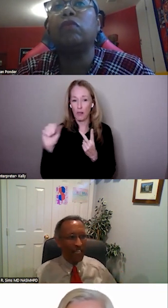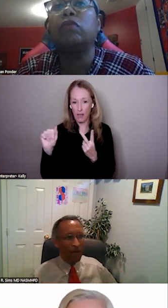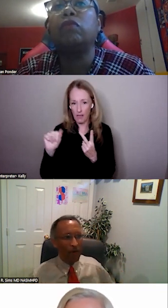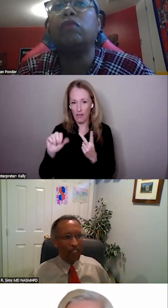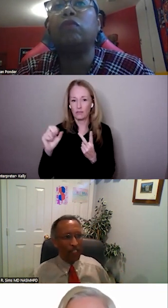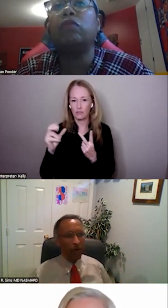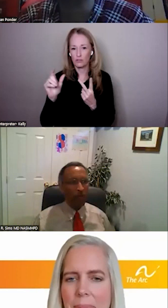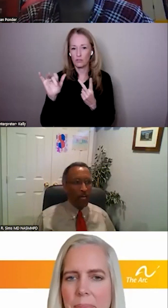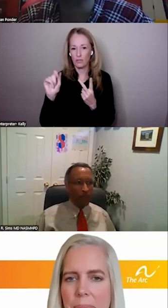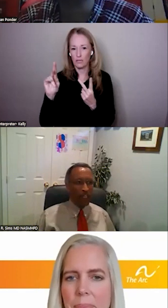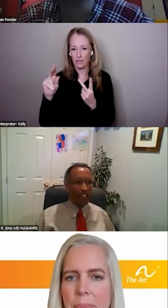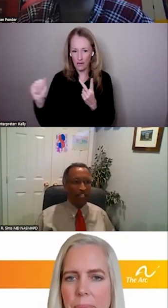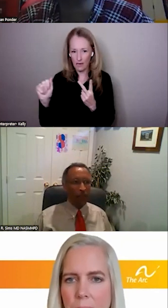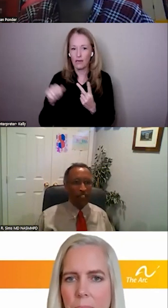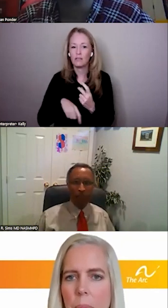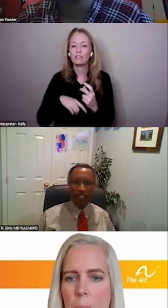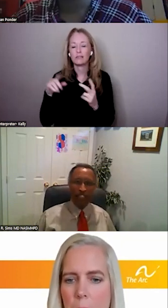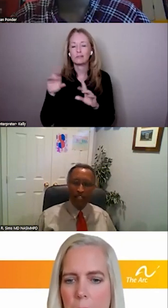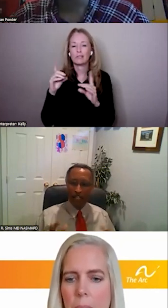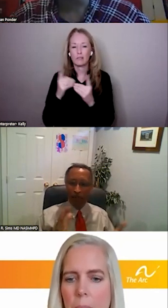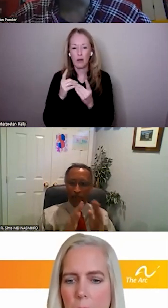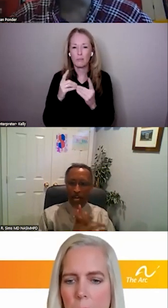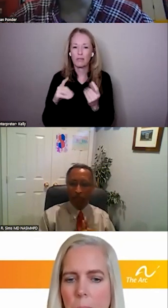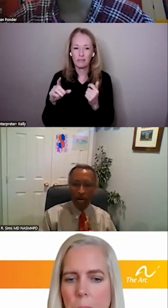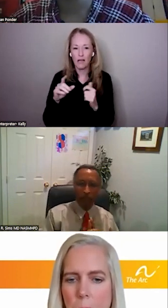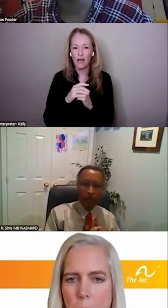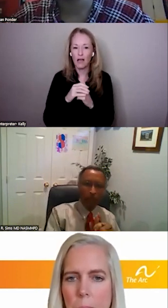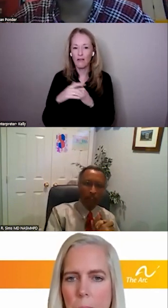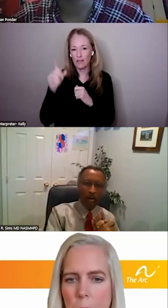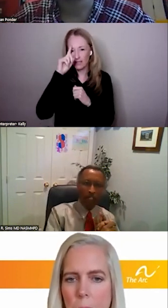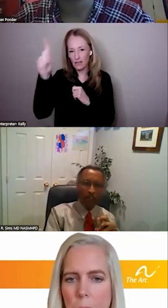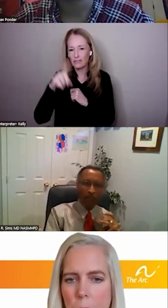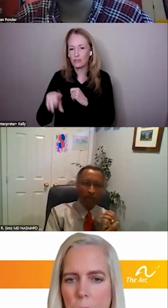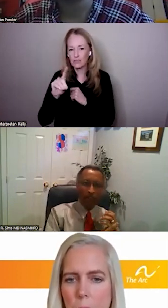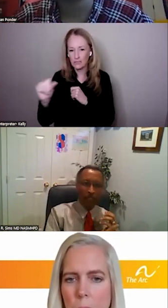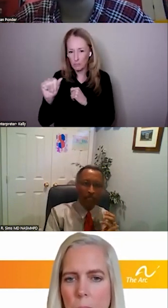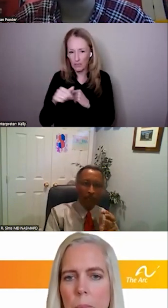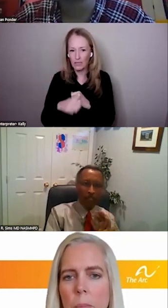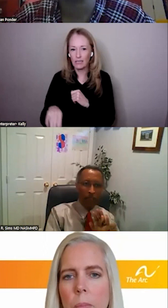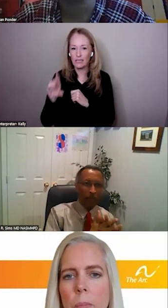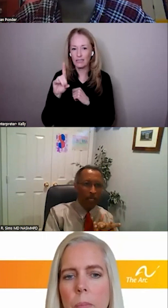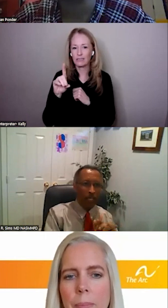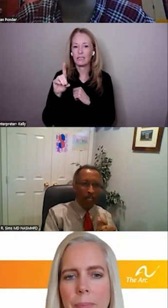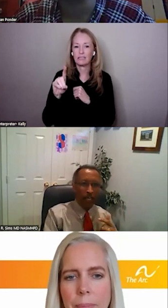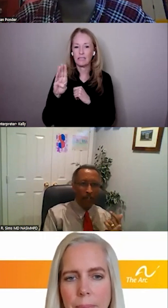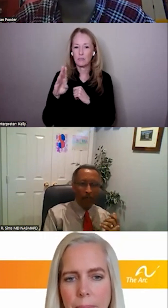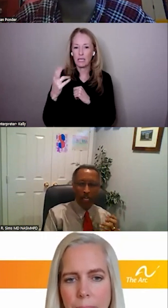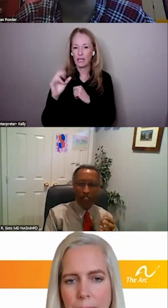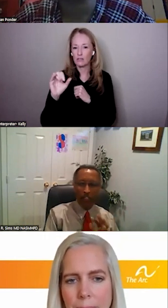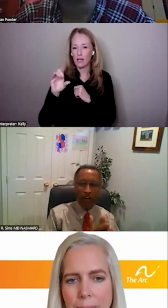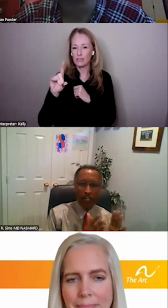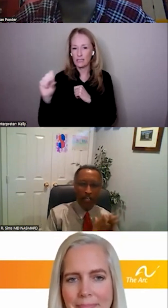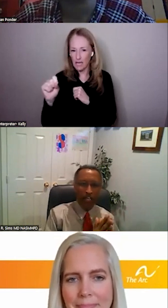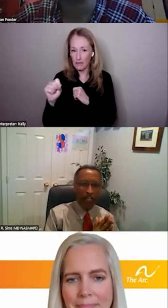the CMO with the Department of Behavioral Health and Intellectual Disabilities. Gentlemen, we have a few moments of comment from either one of you. Who would